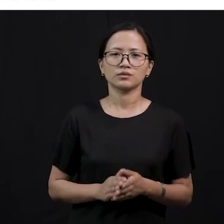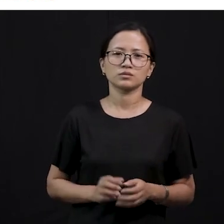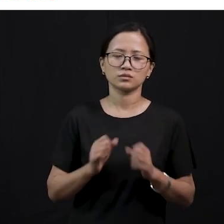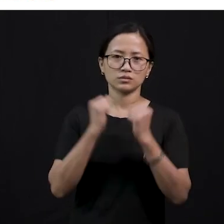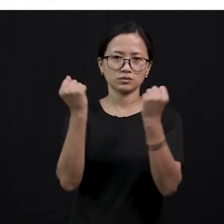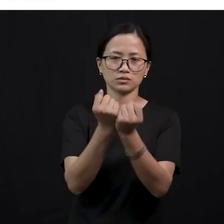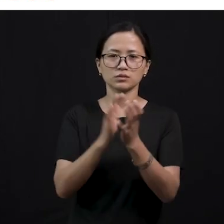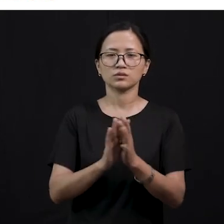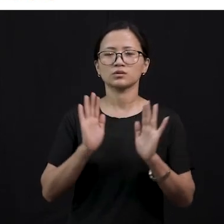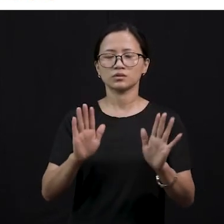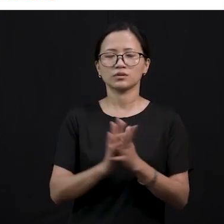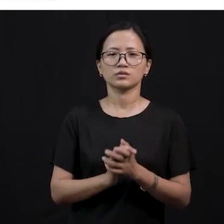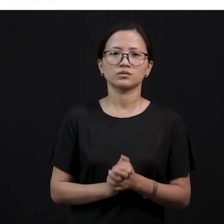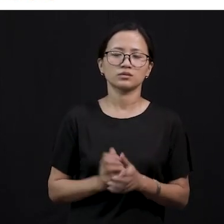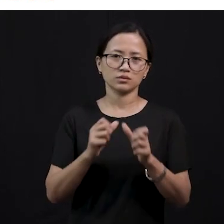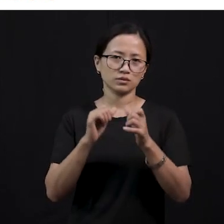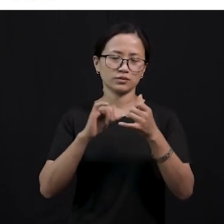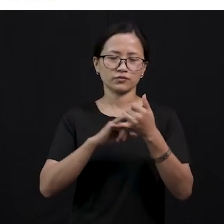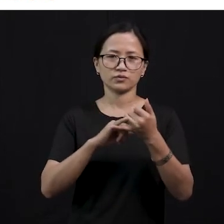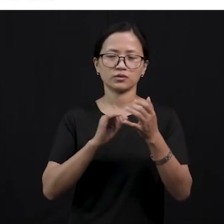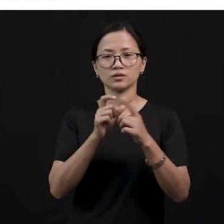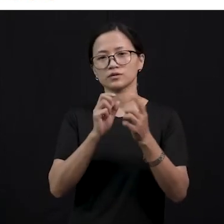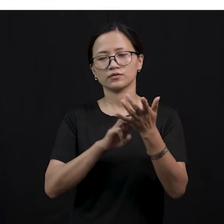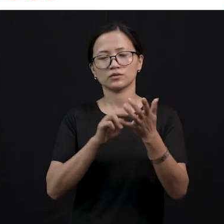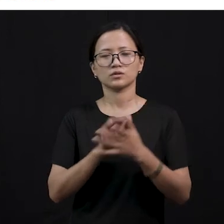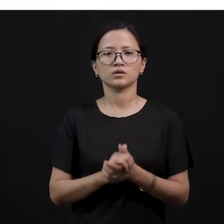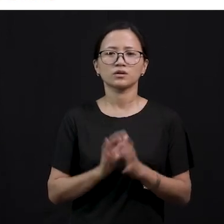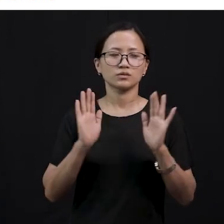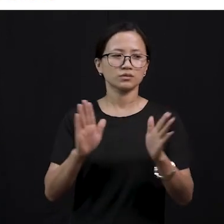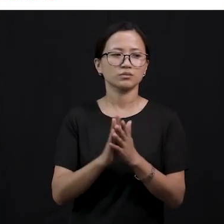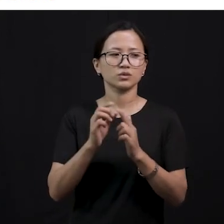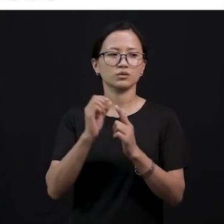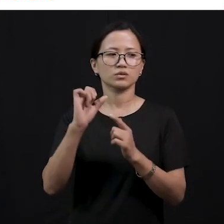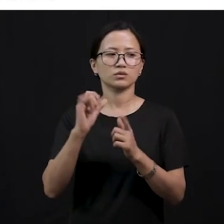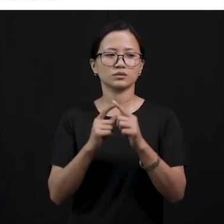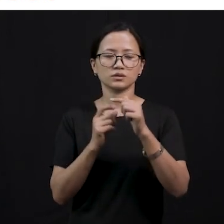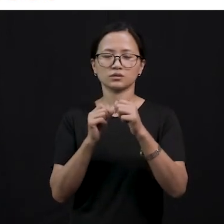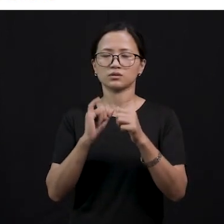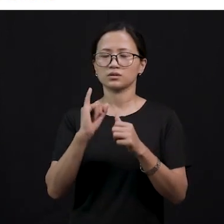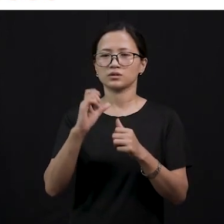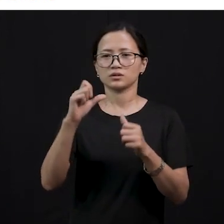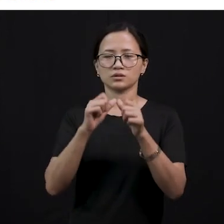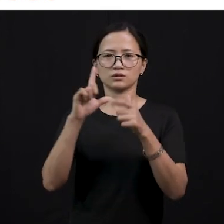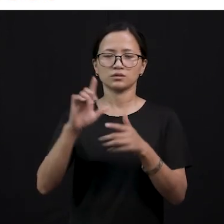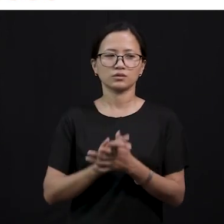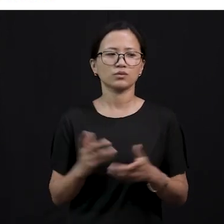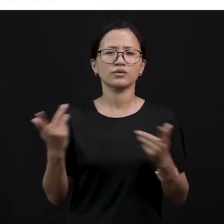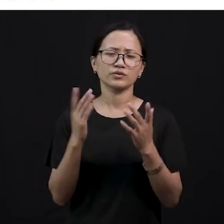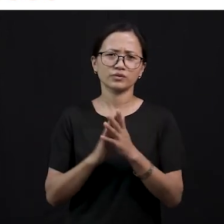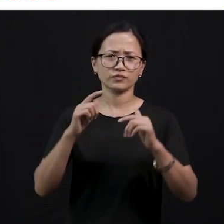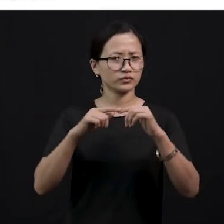large, that is called your social advertisement. Then you have your political. So political is whenever you have